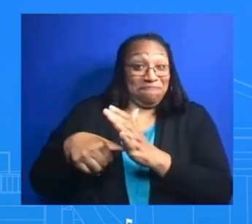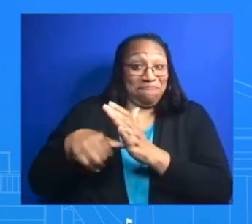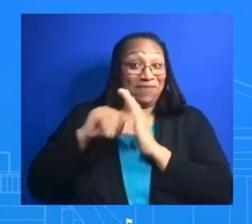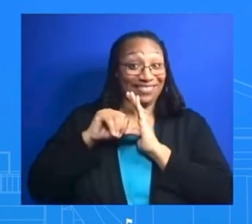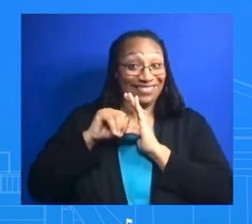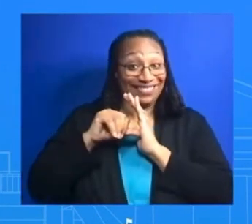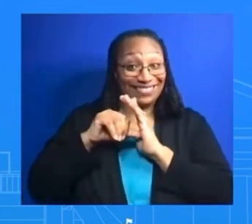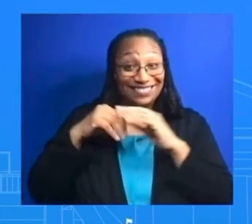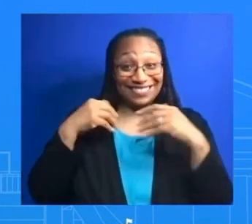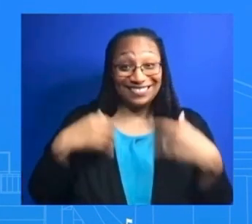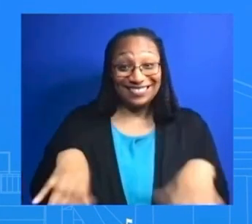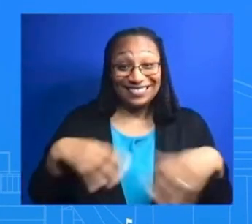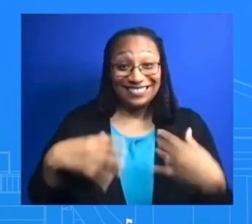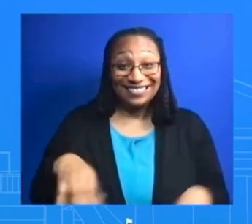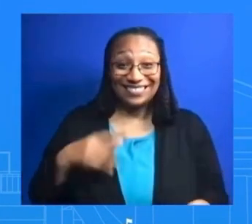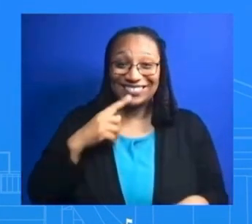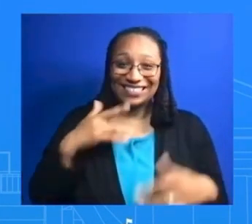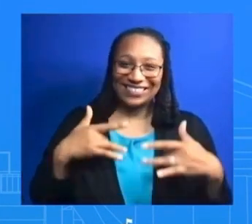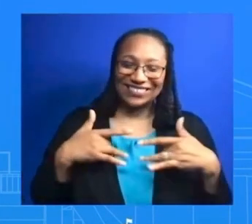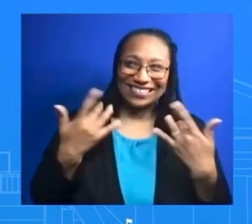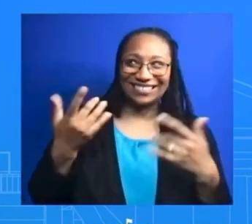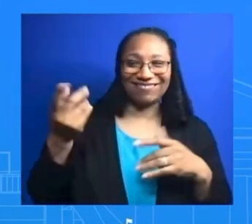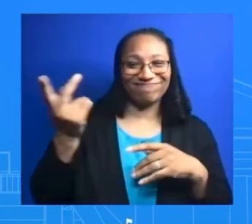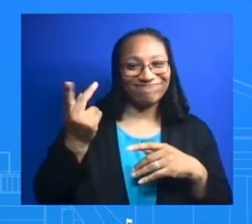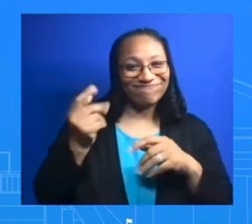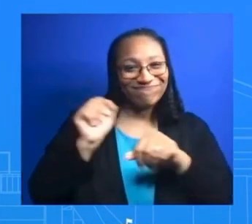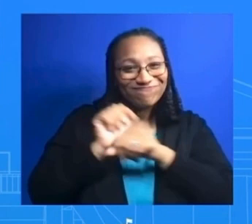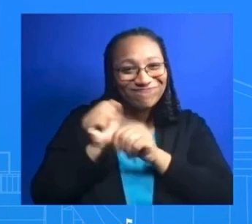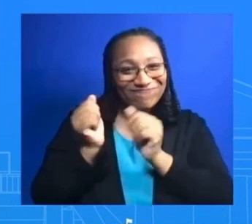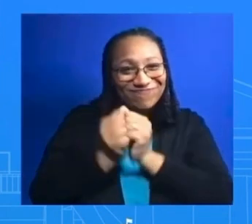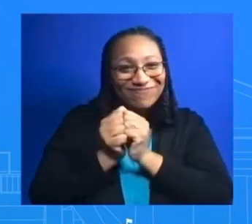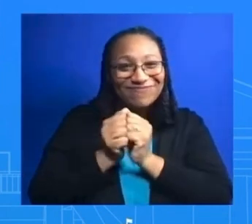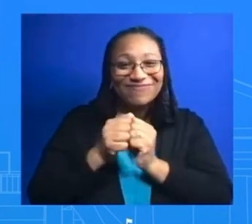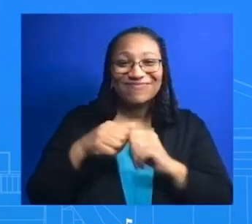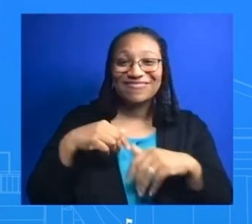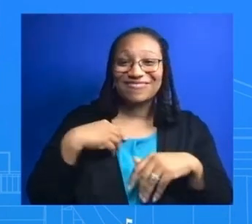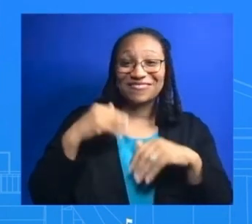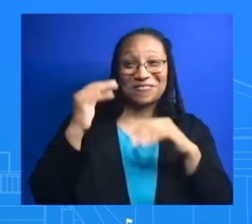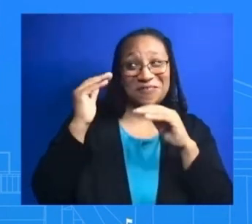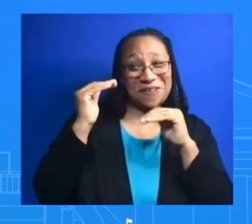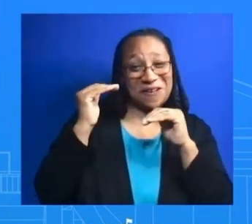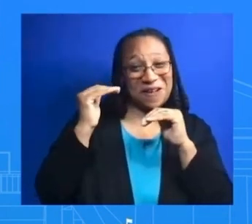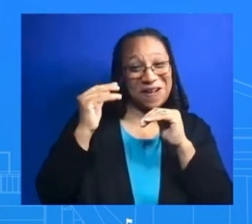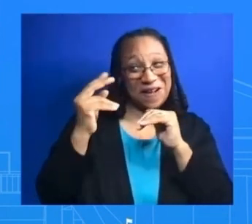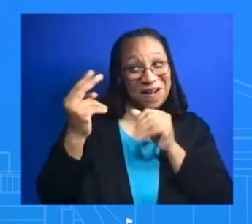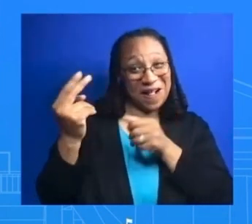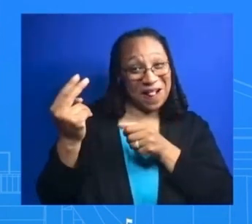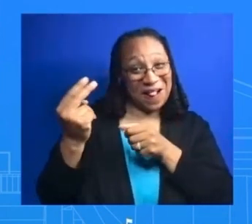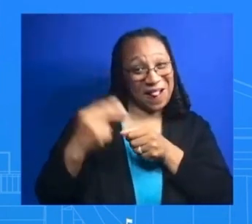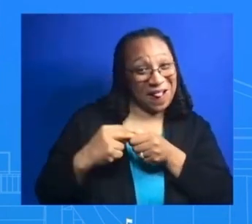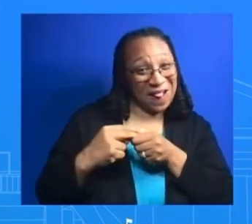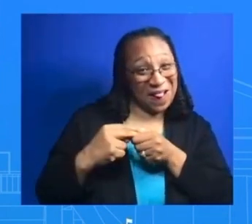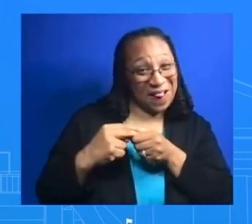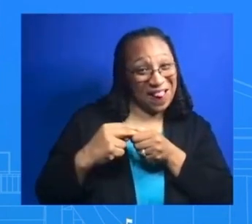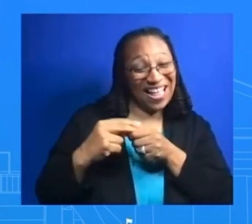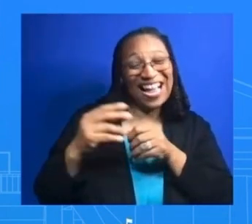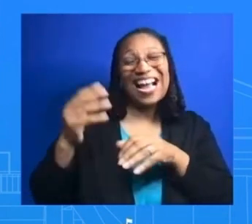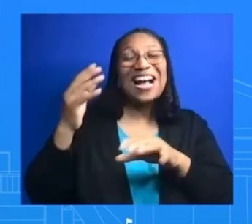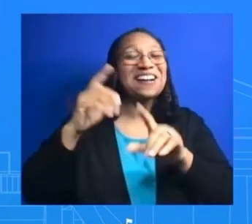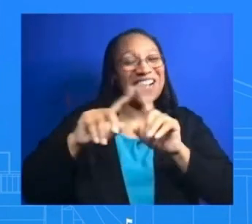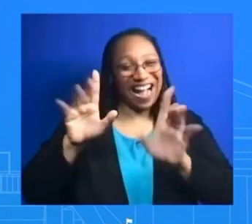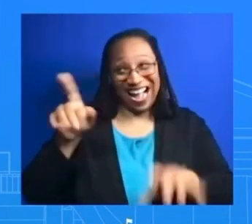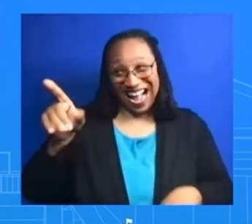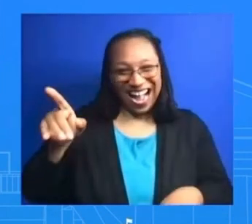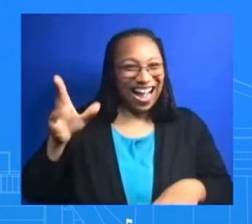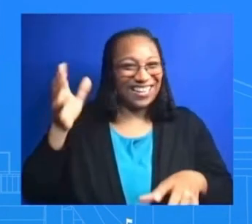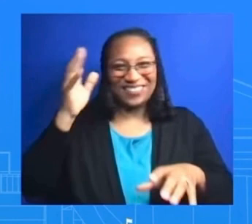hope you are you will enjoy more time at the T following your last day here. And we will truly, truly miss you. And